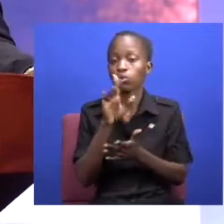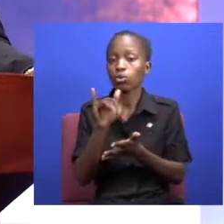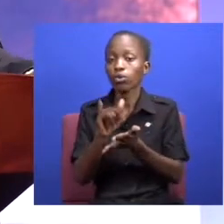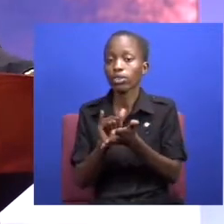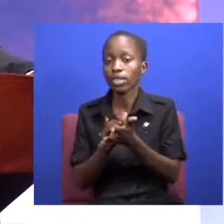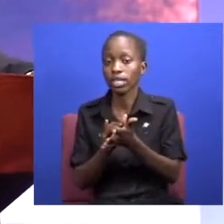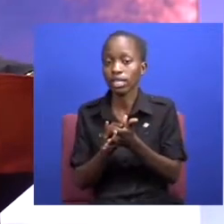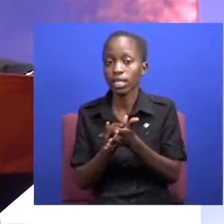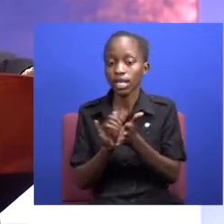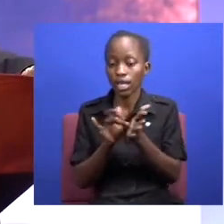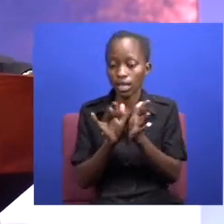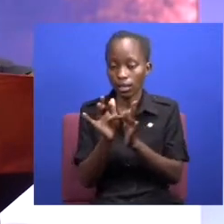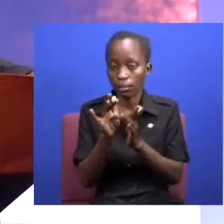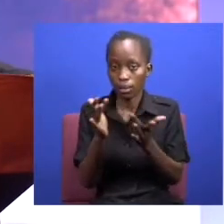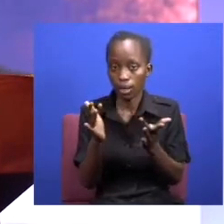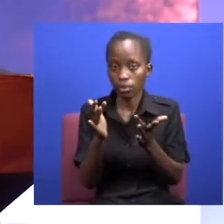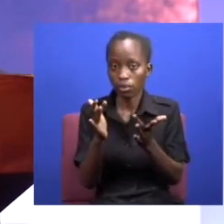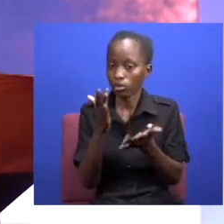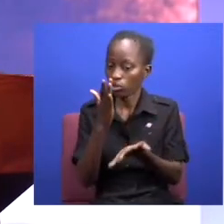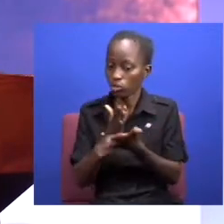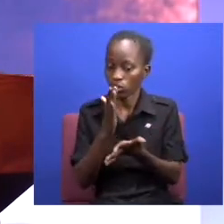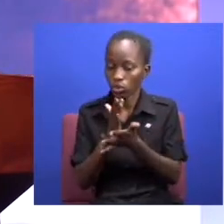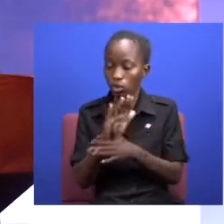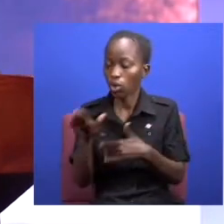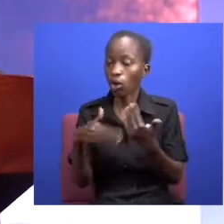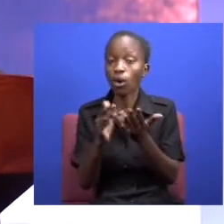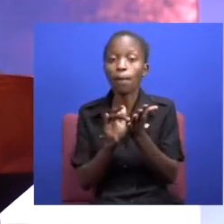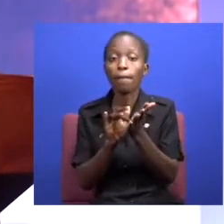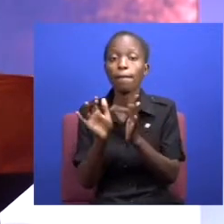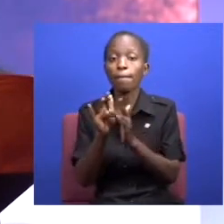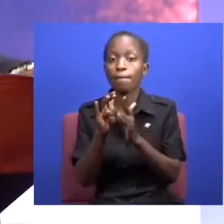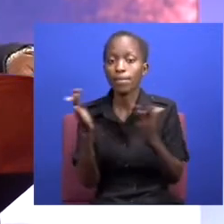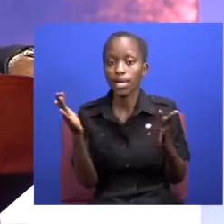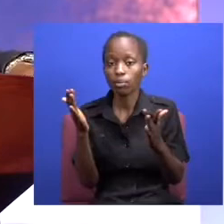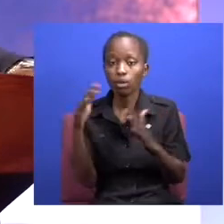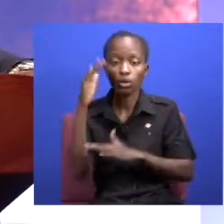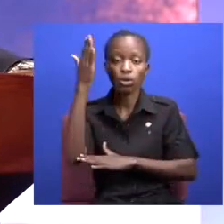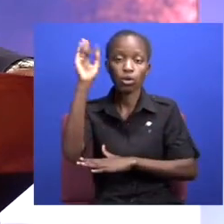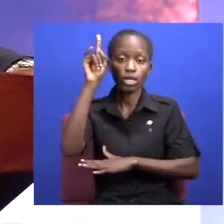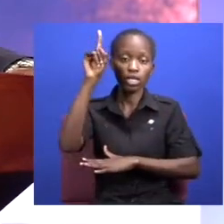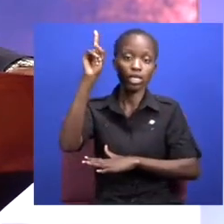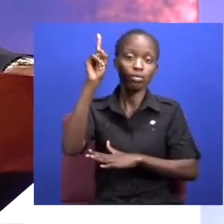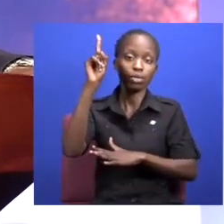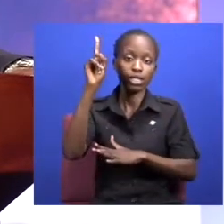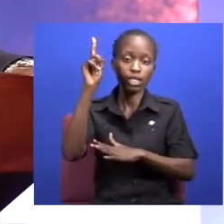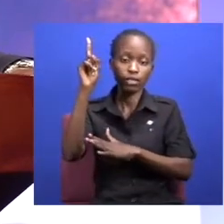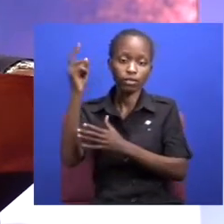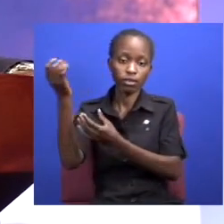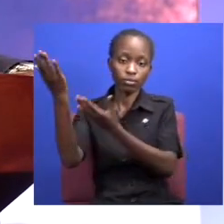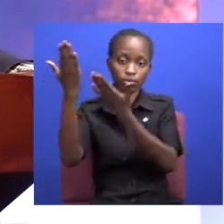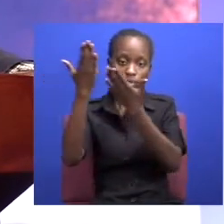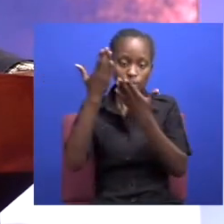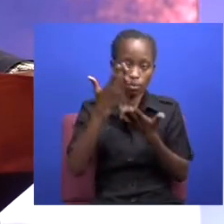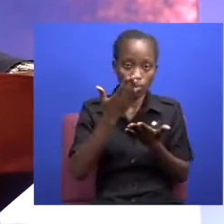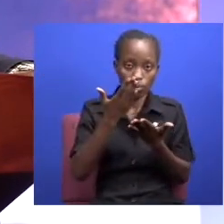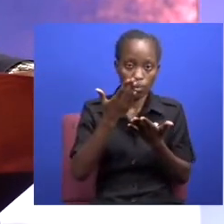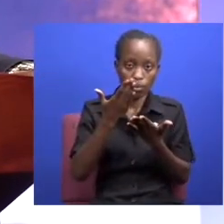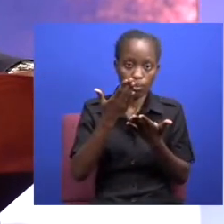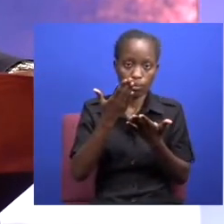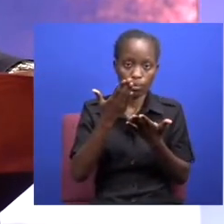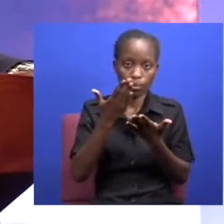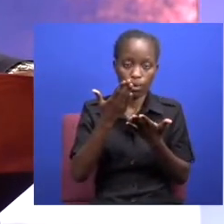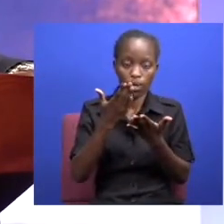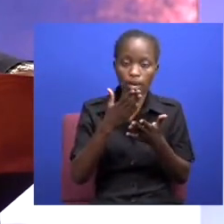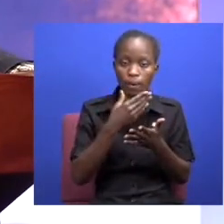the words of the scripture and indeed all scripture is inspired by God. Or as some versions put it,